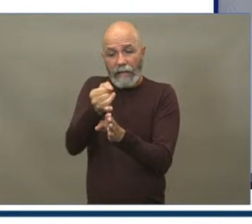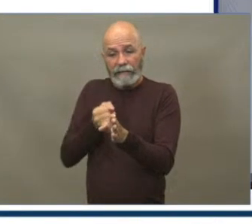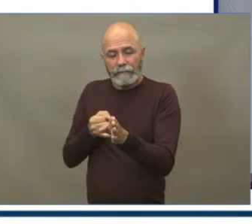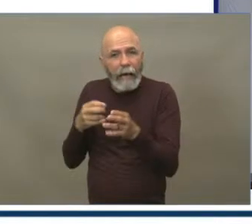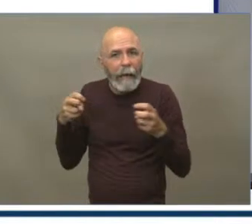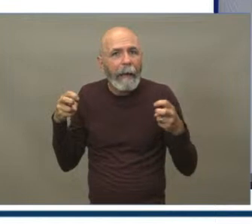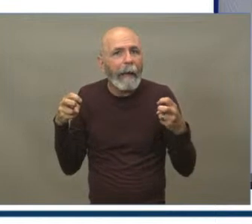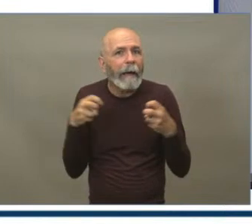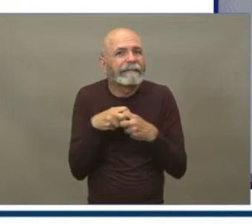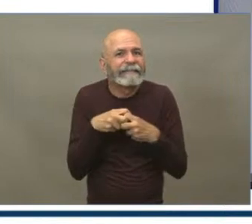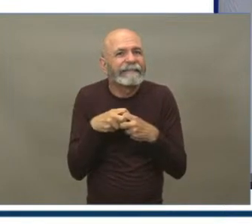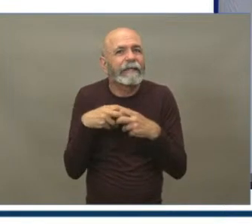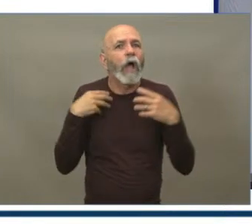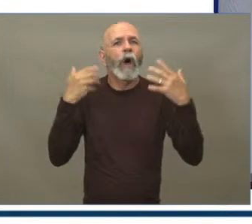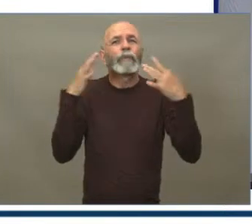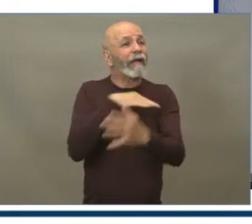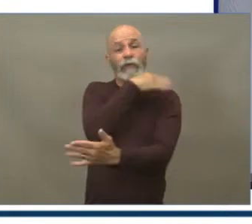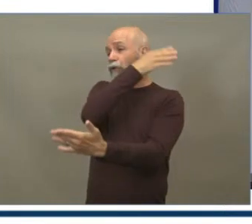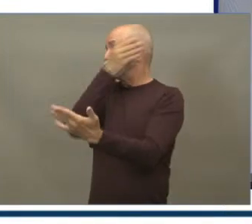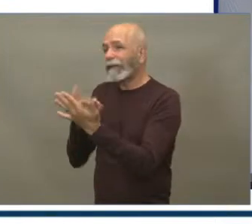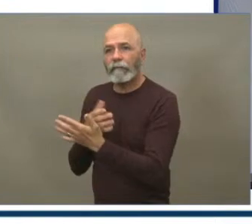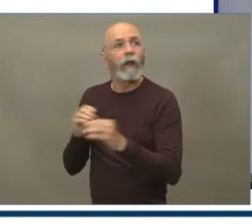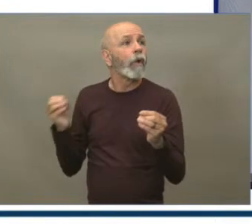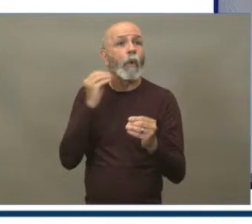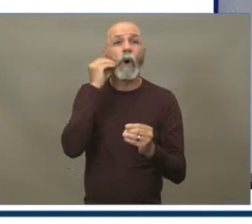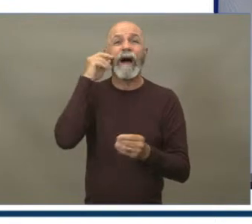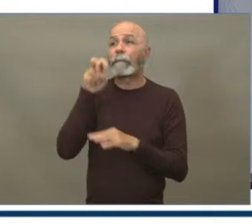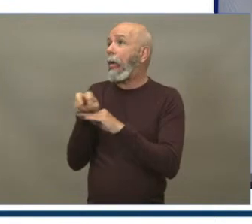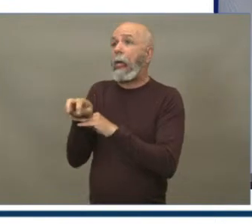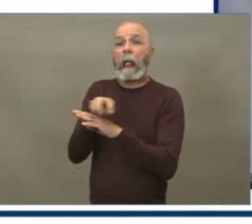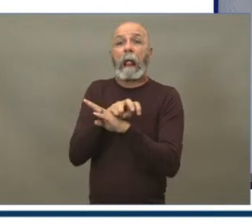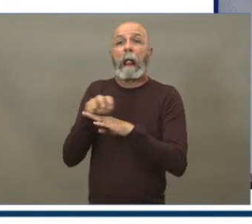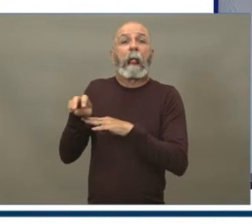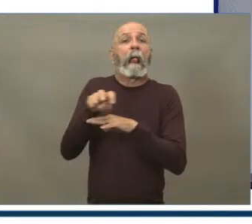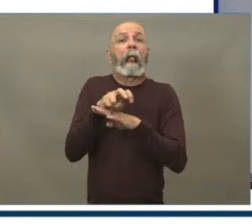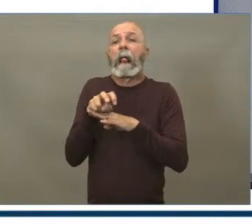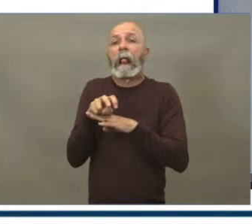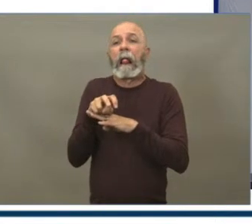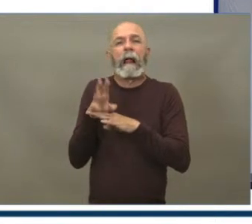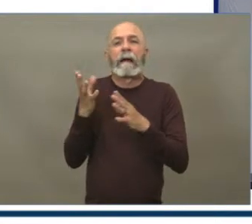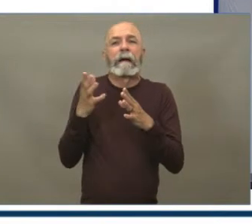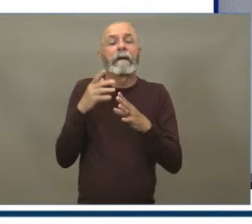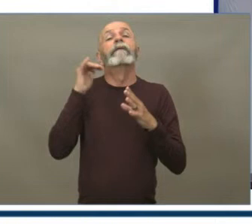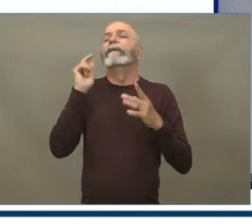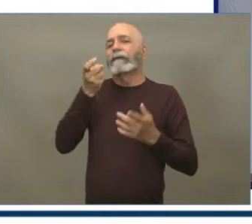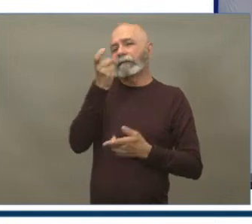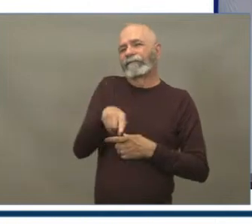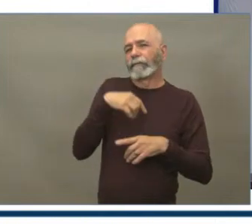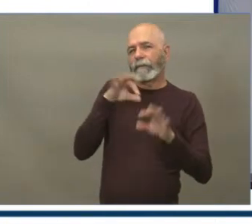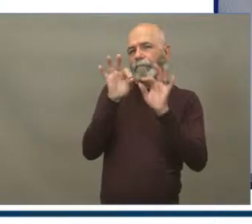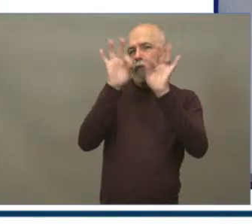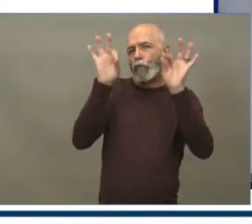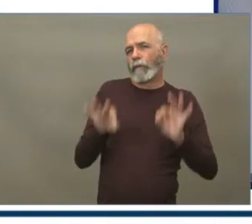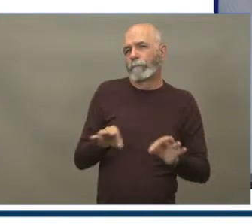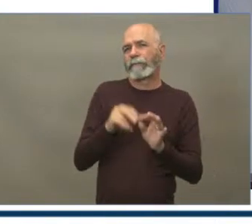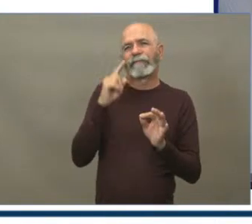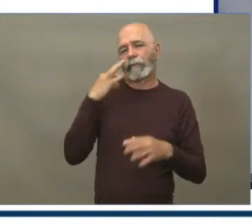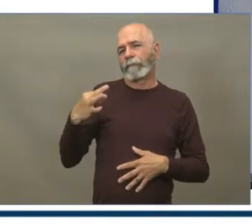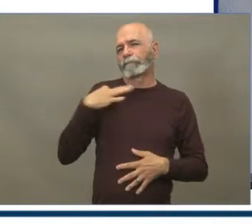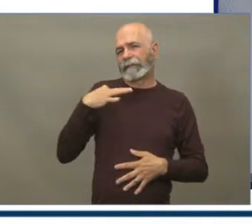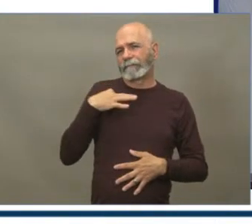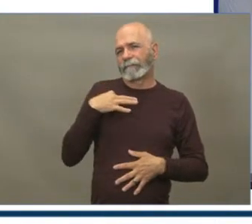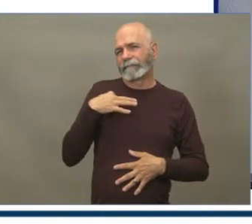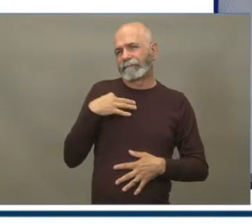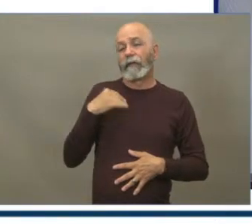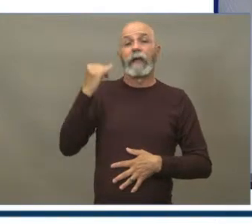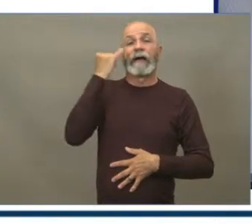compassionate exemption application to help process these very specific cases. For people who don't close on their home until the end of May